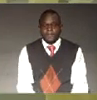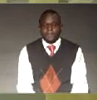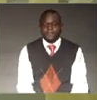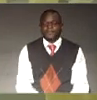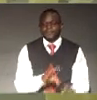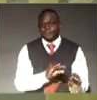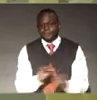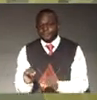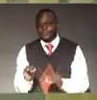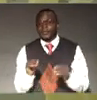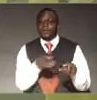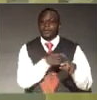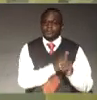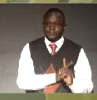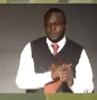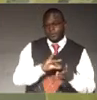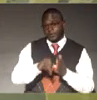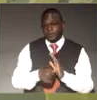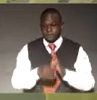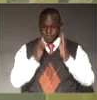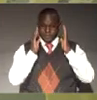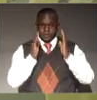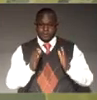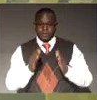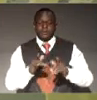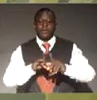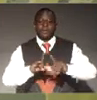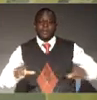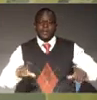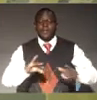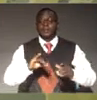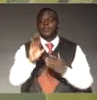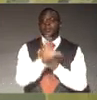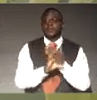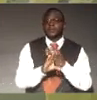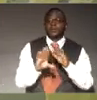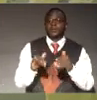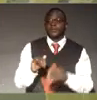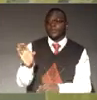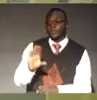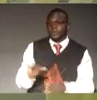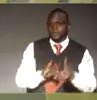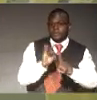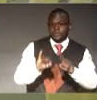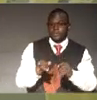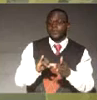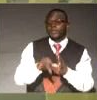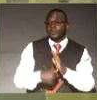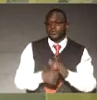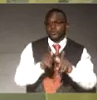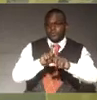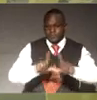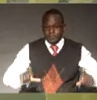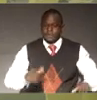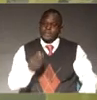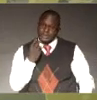From security matters to matters now concerning land in the country, where the Commission of Inquiry into Land Matters has